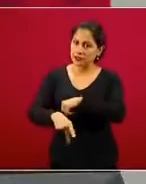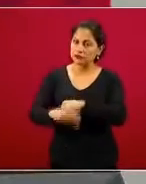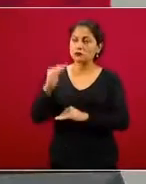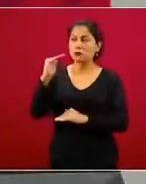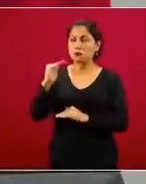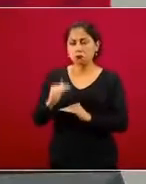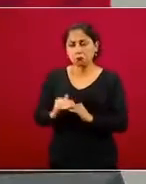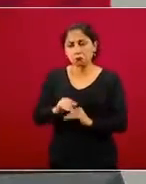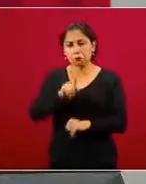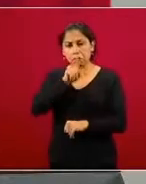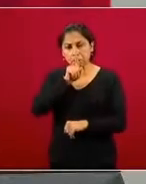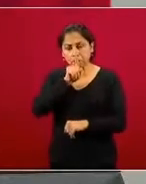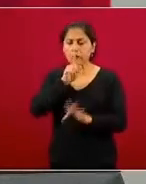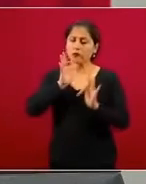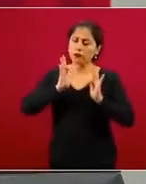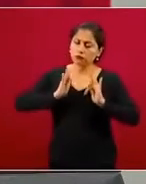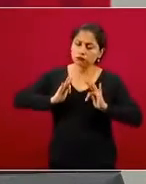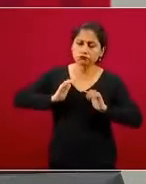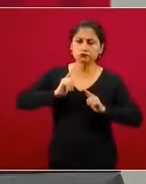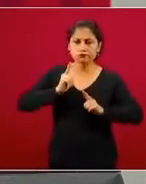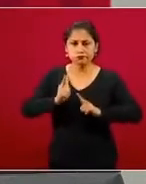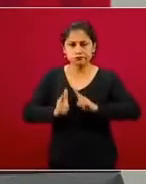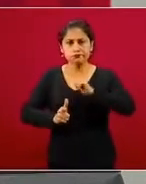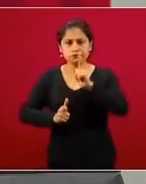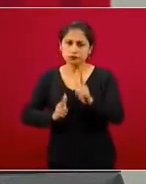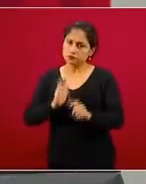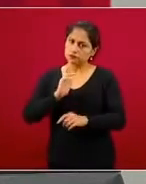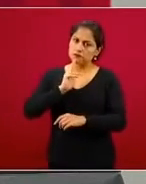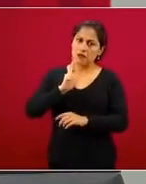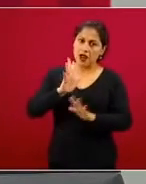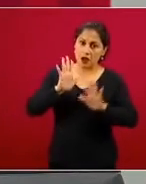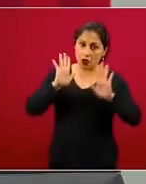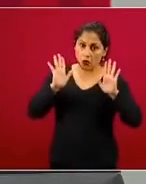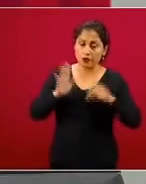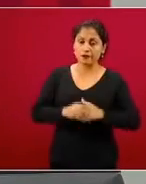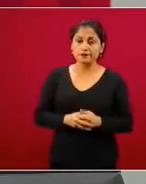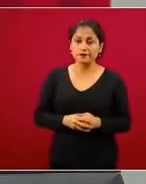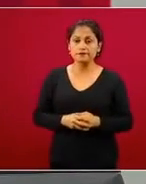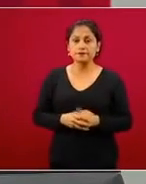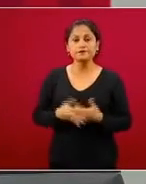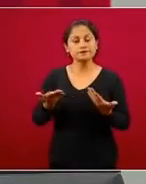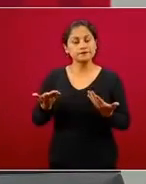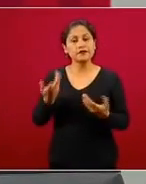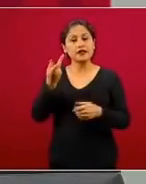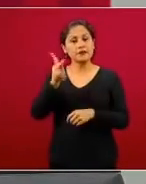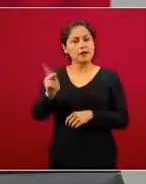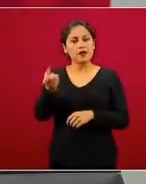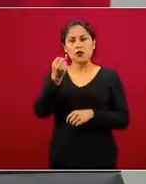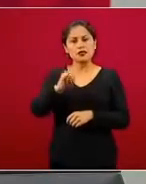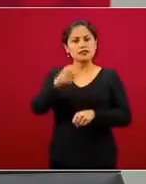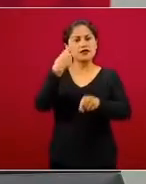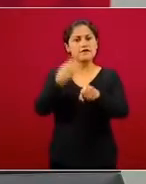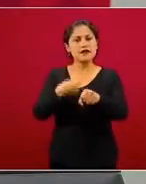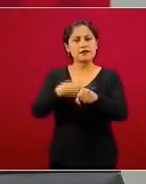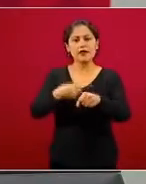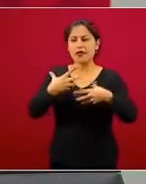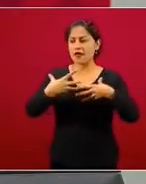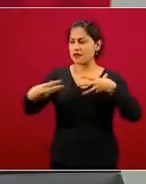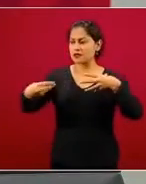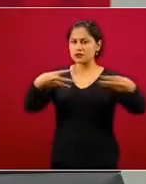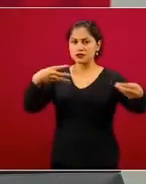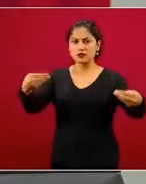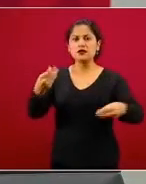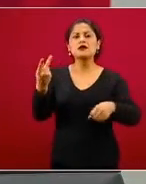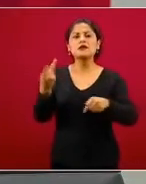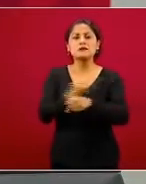curve. Okay? And finally, a very interesting characteristic of infectious disease